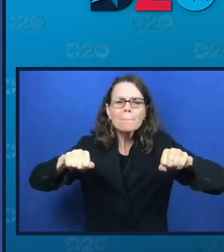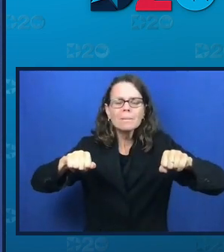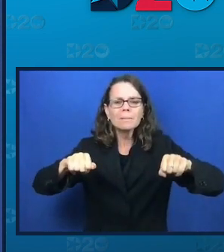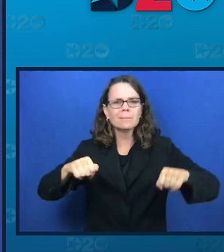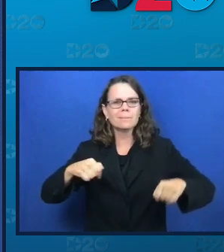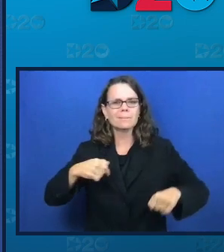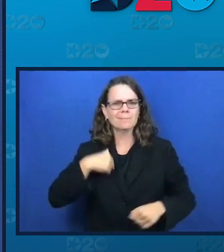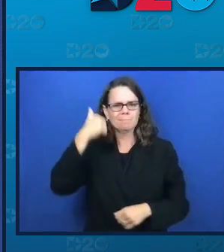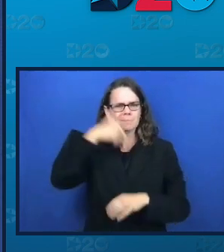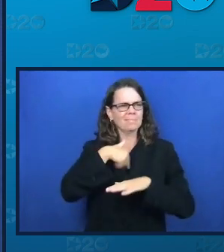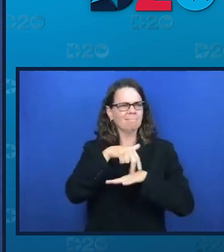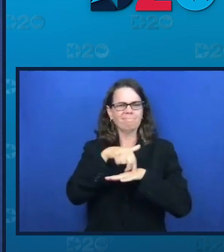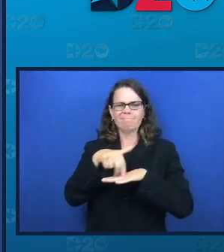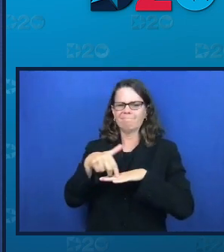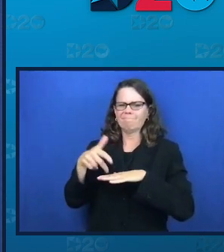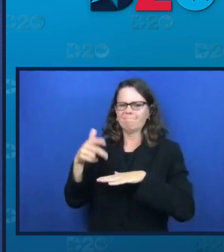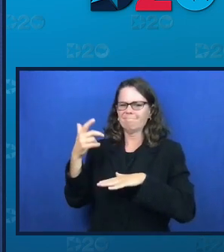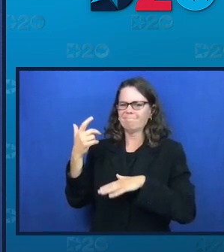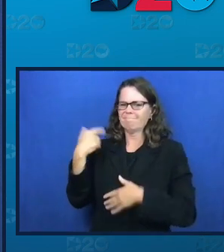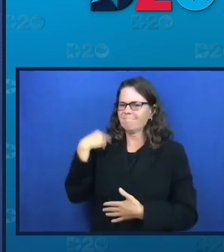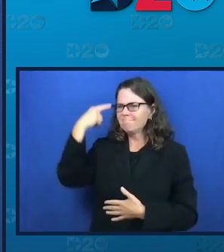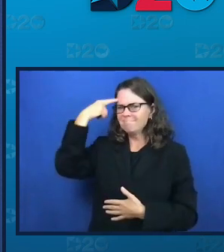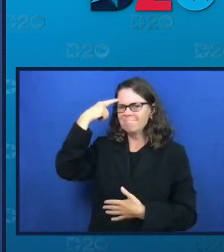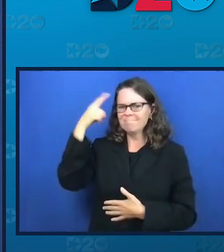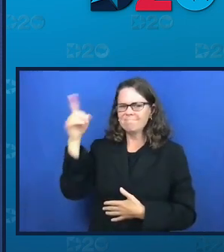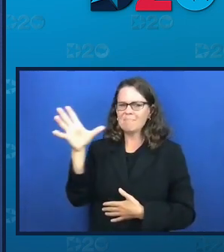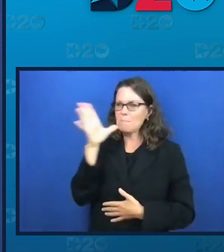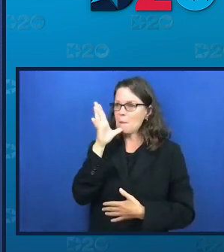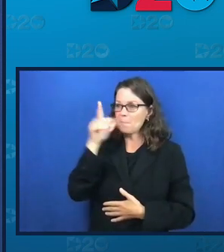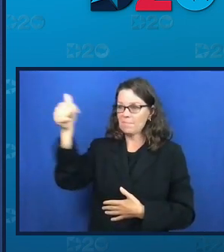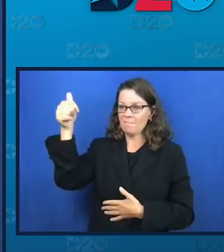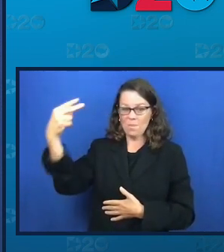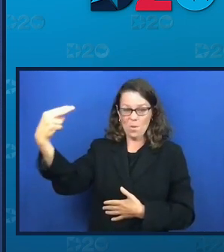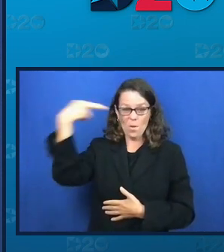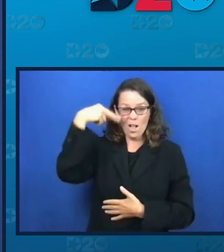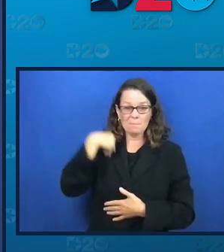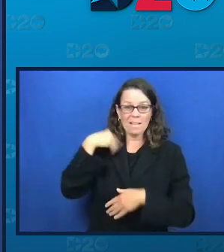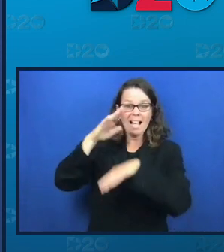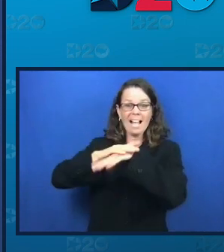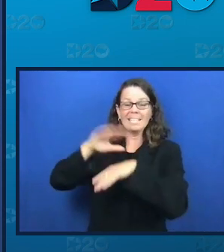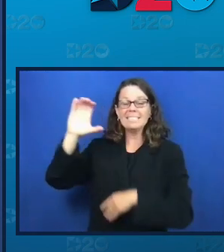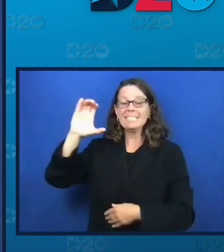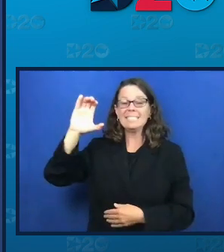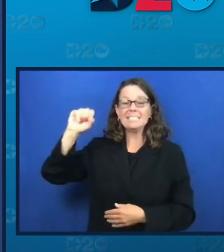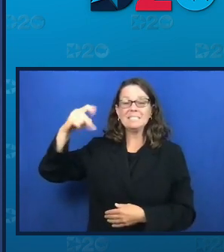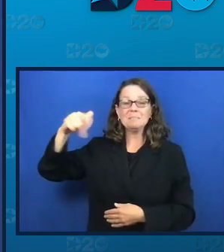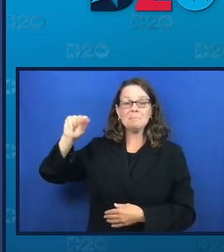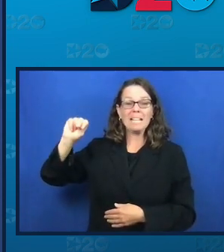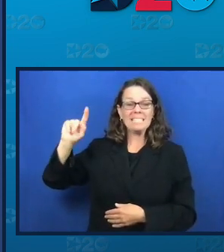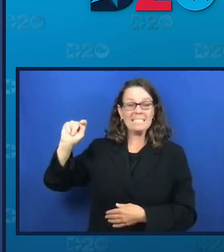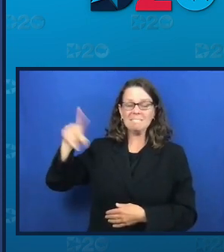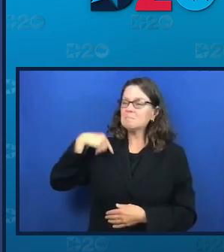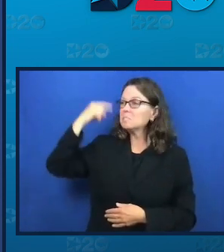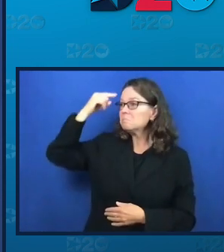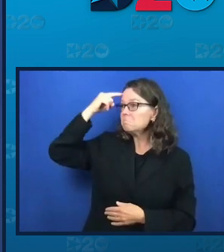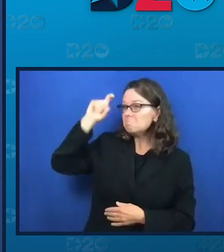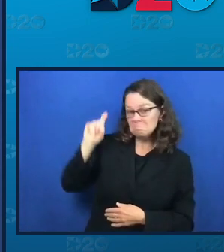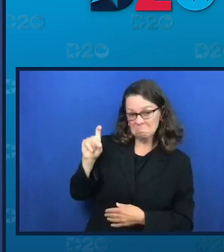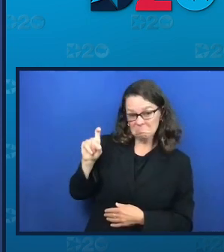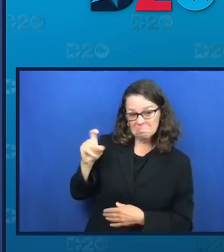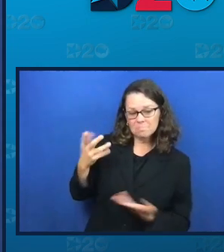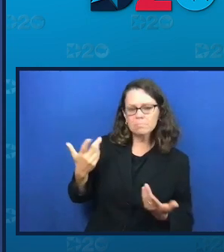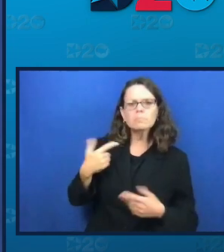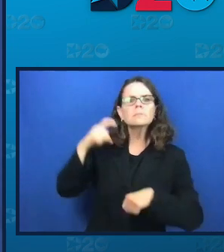C-SPAN. And at that moment, the cell phone rings, and I actually thought maybe my mom was watching it on